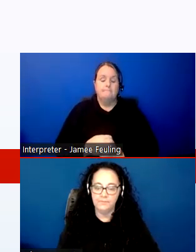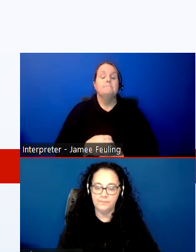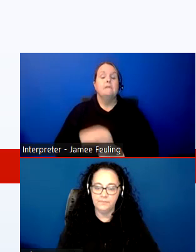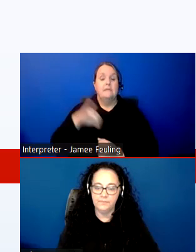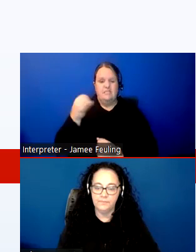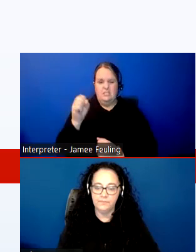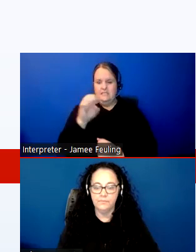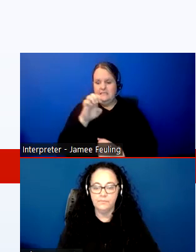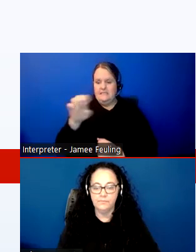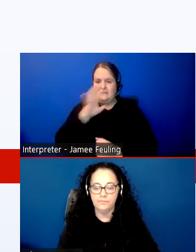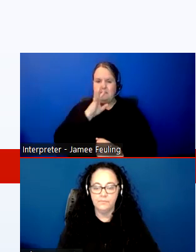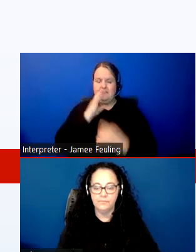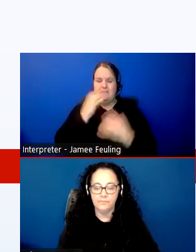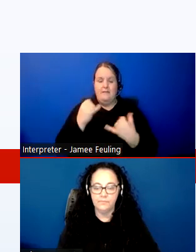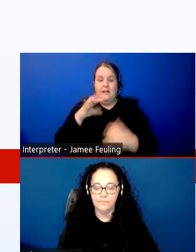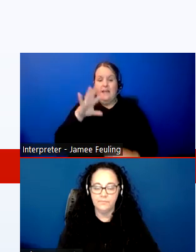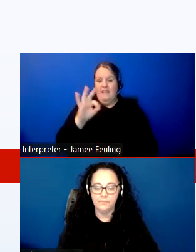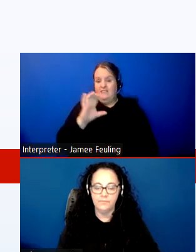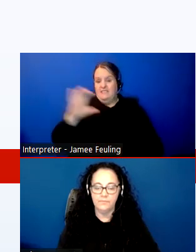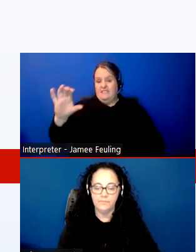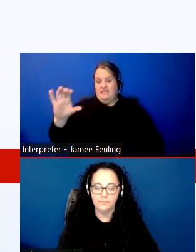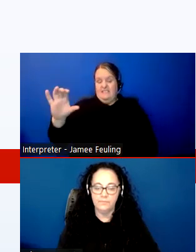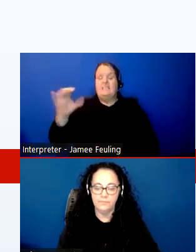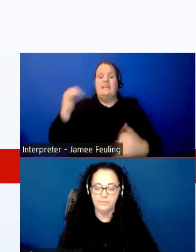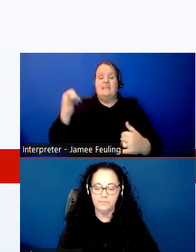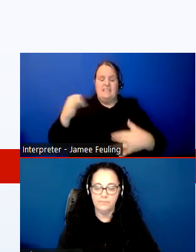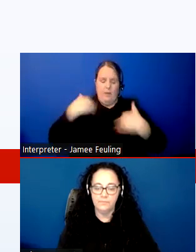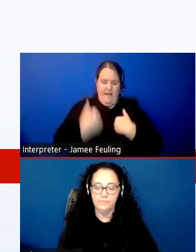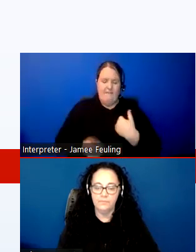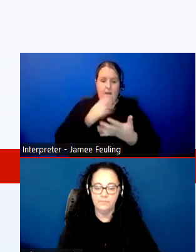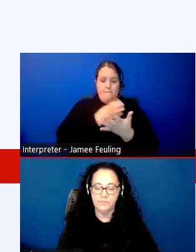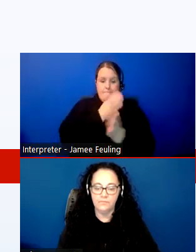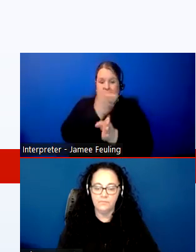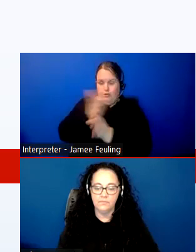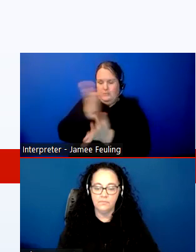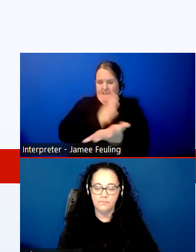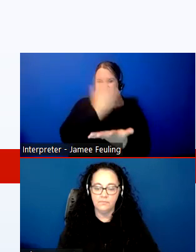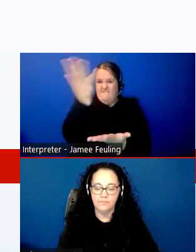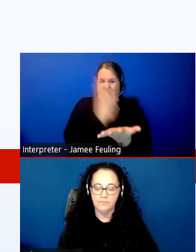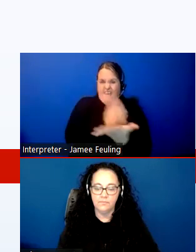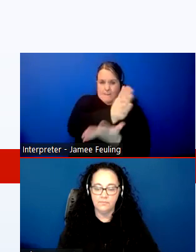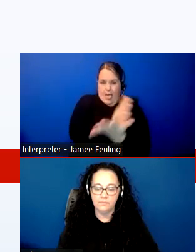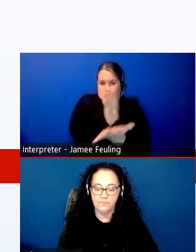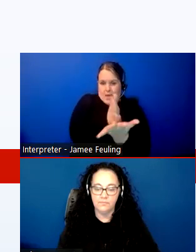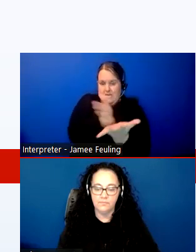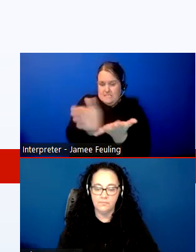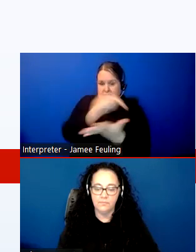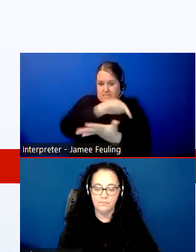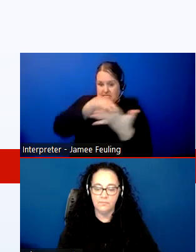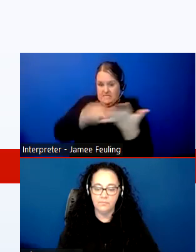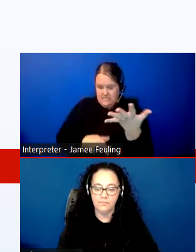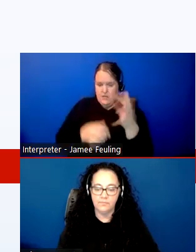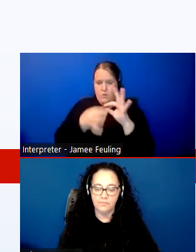FCC has grouped its majors into 5 pathways. Each pathway group consists of